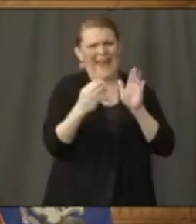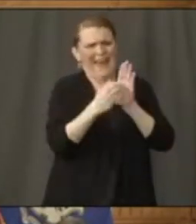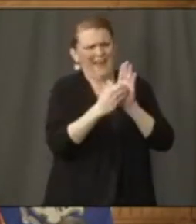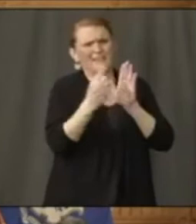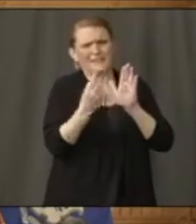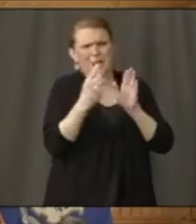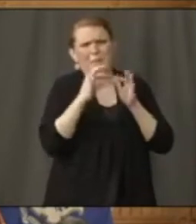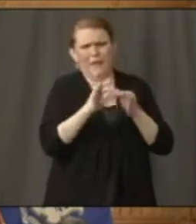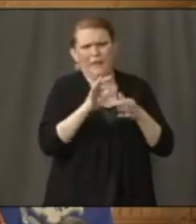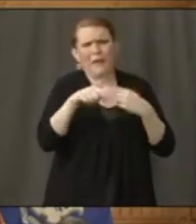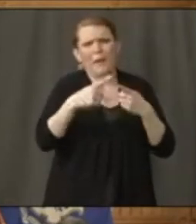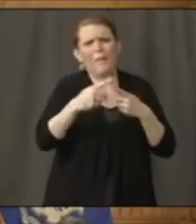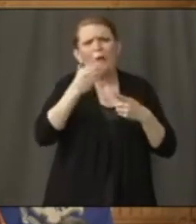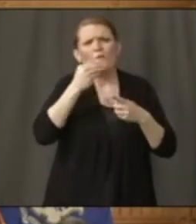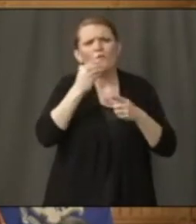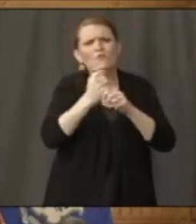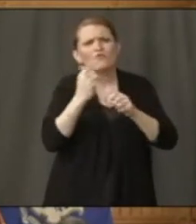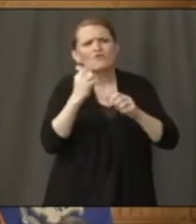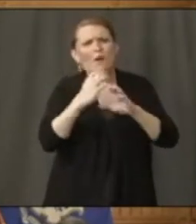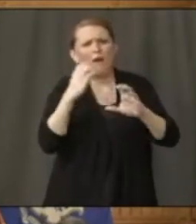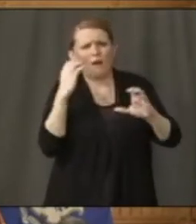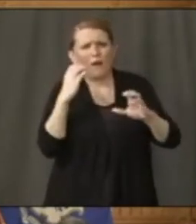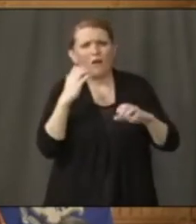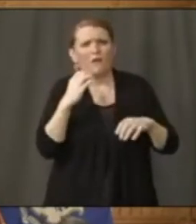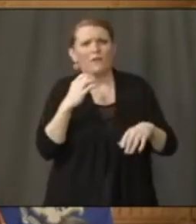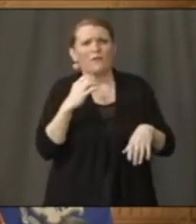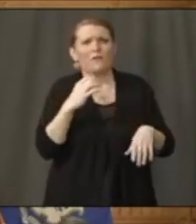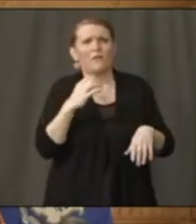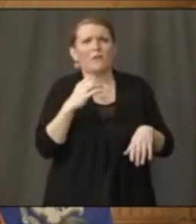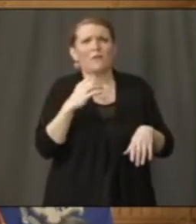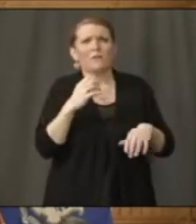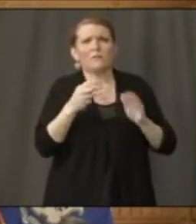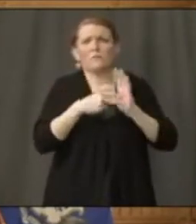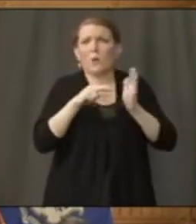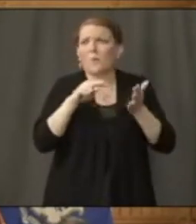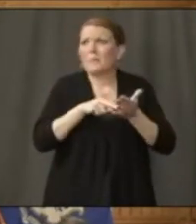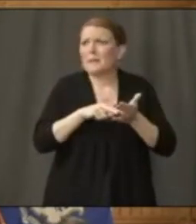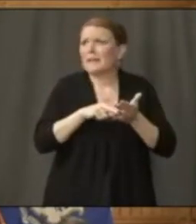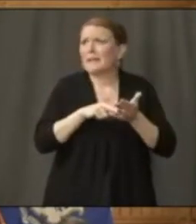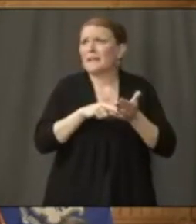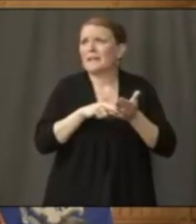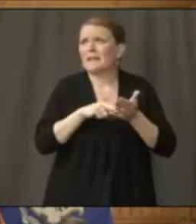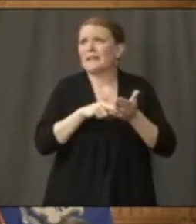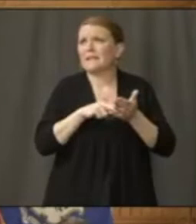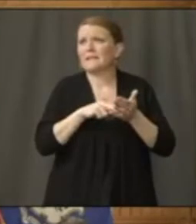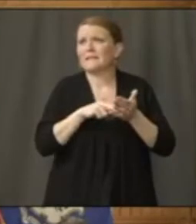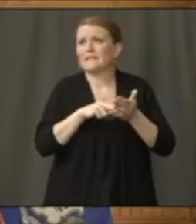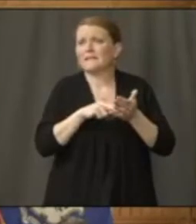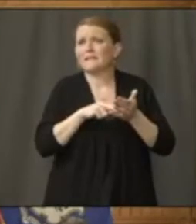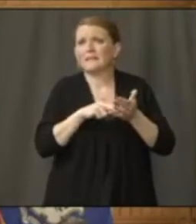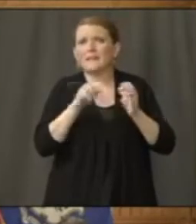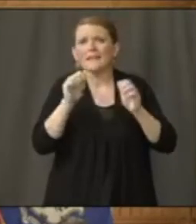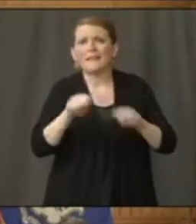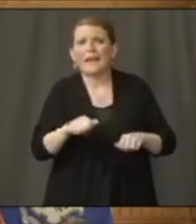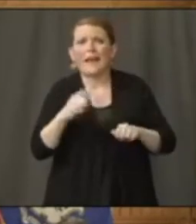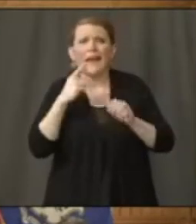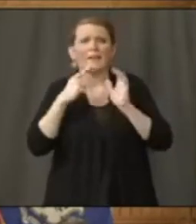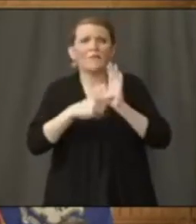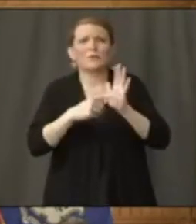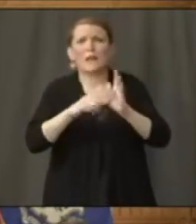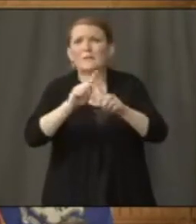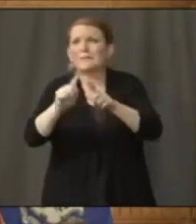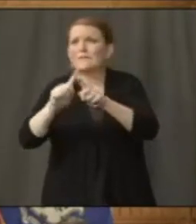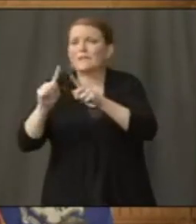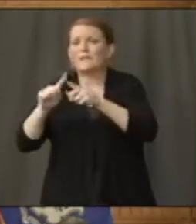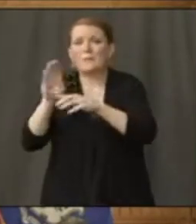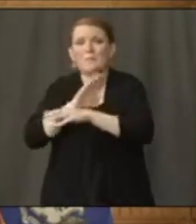to open up back to the public by simply having a taco truck or a pizza truck or a Thai food truck outside their establishments?